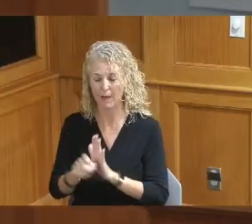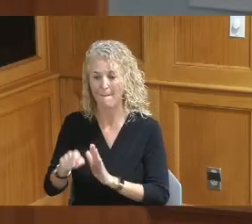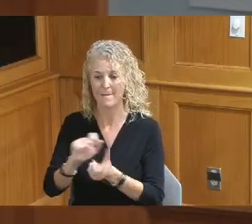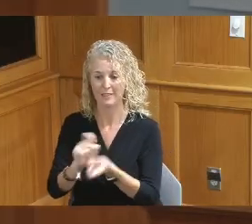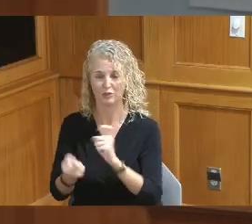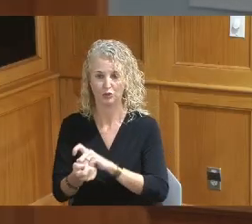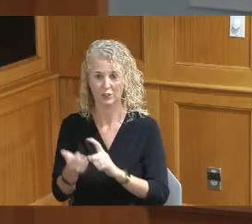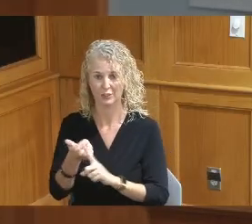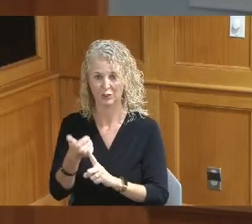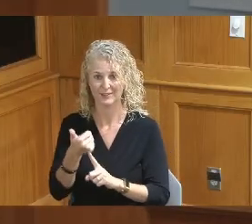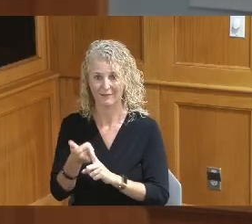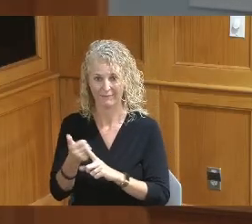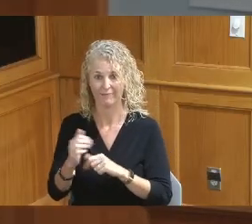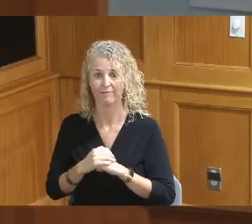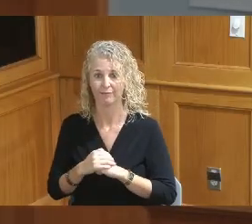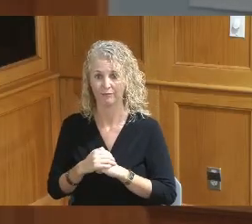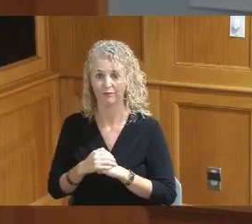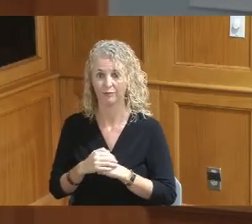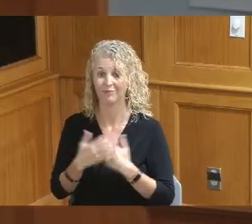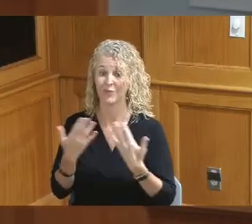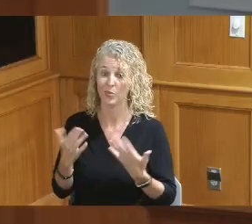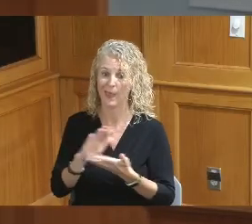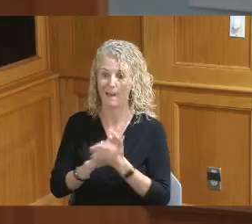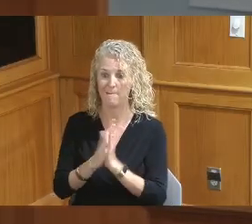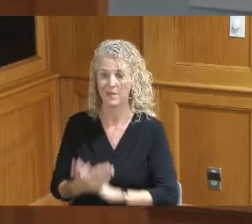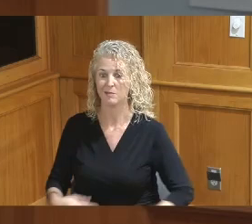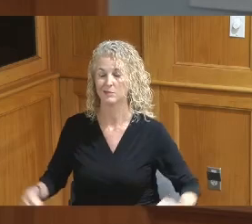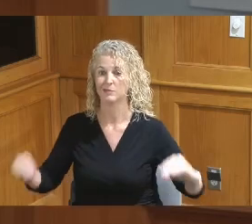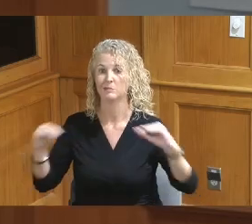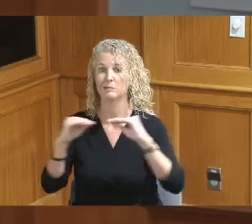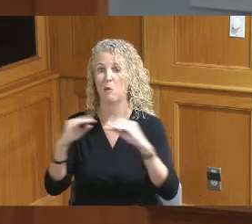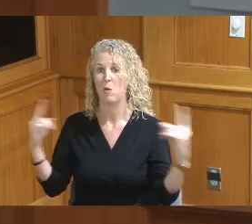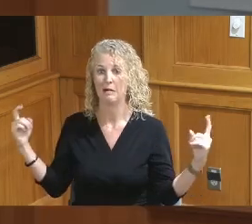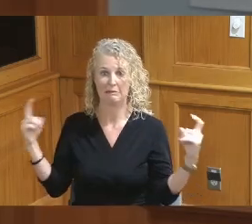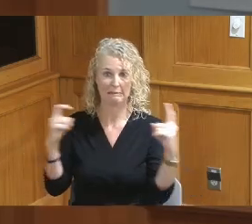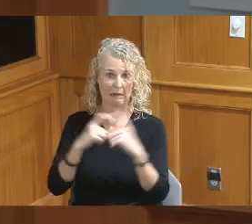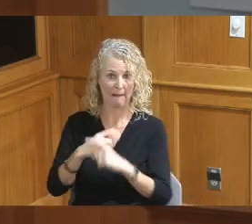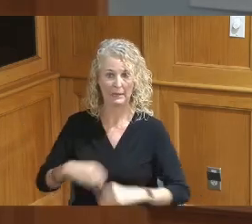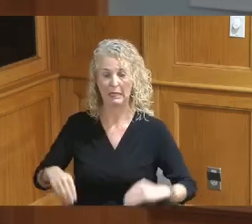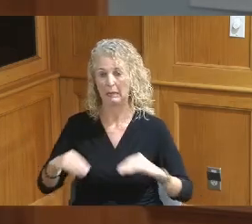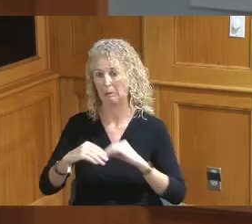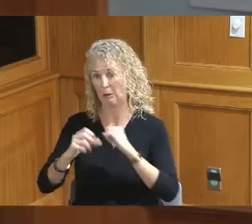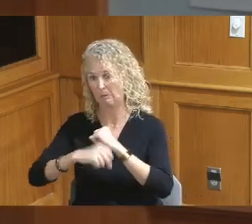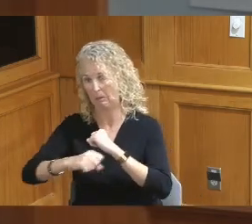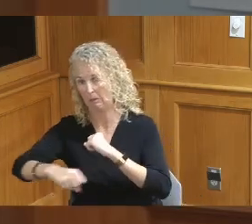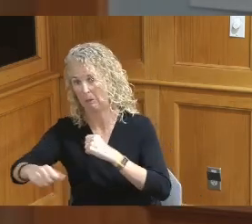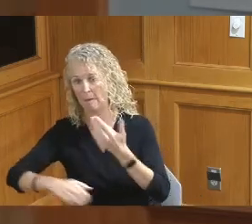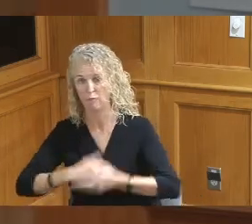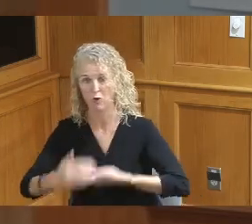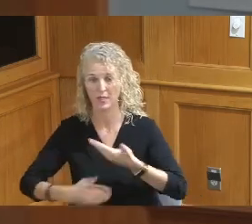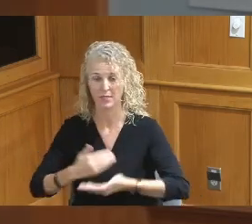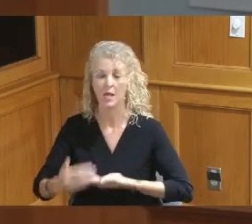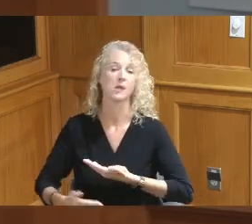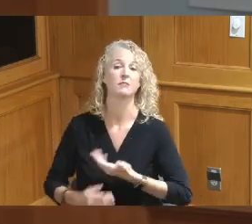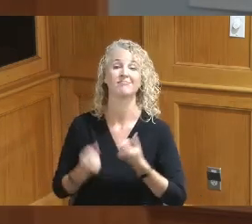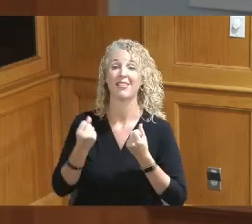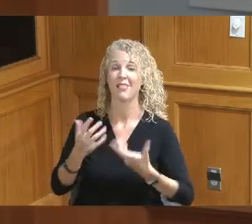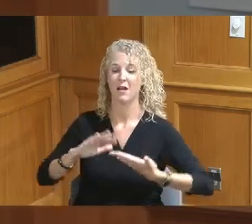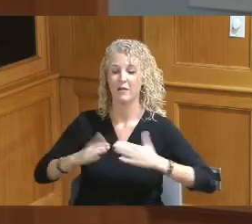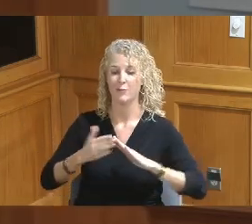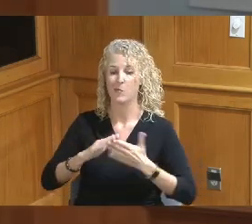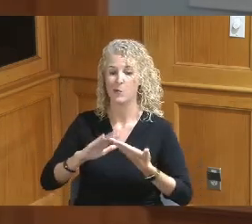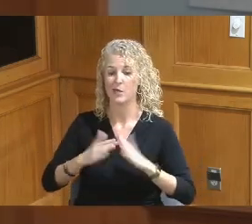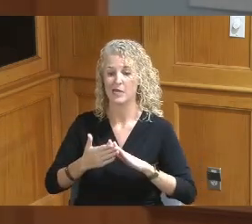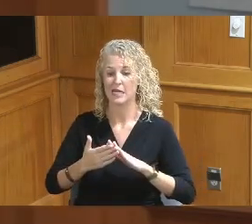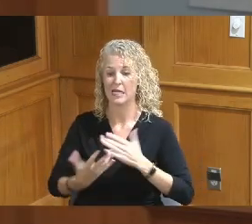by whatever the legislative body is. And then that becomes a much, of course, longer process that has a lot of community engagement elements